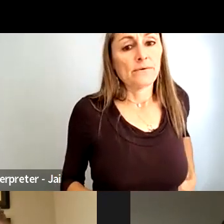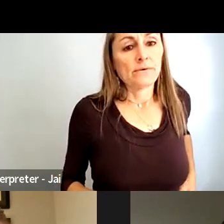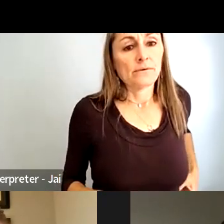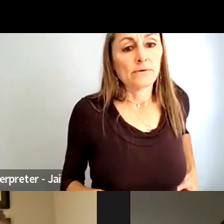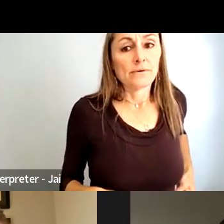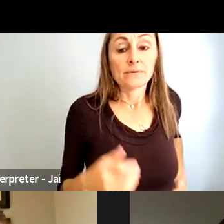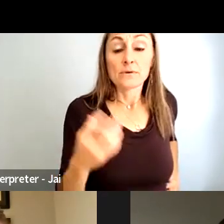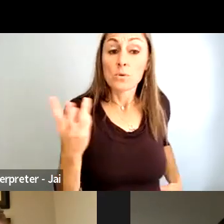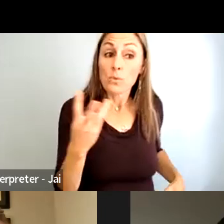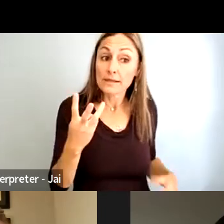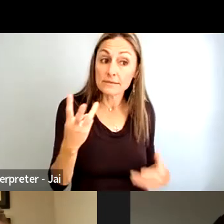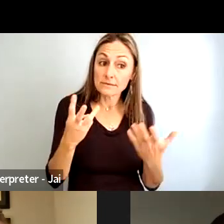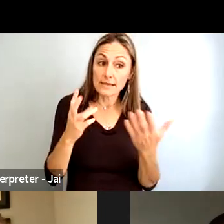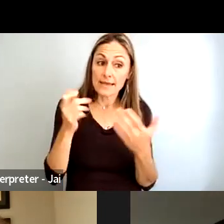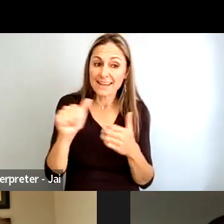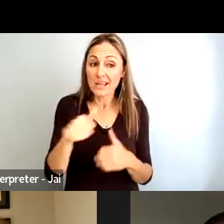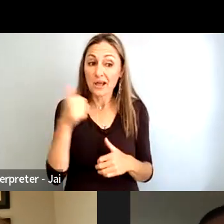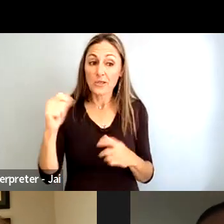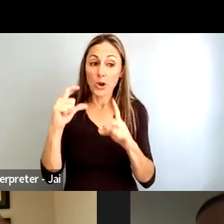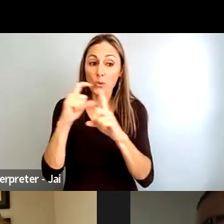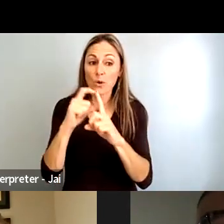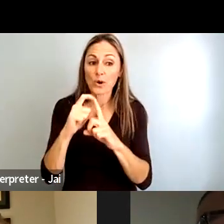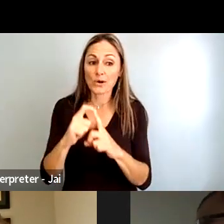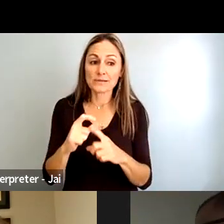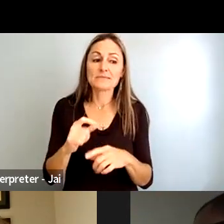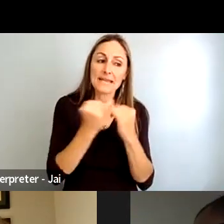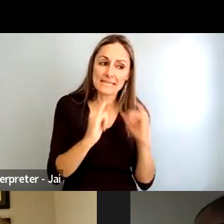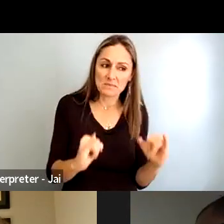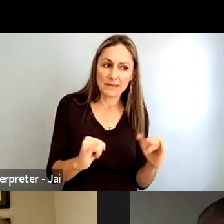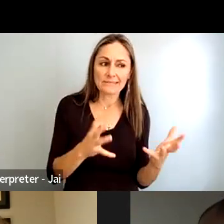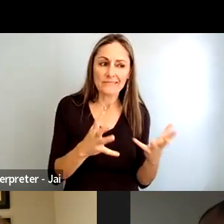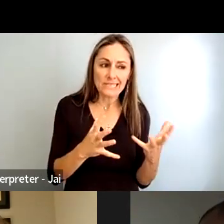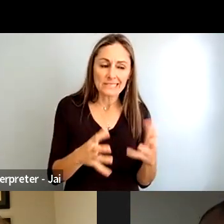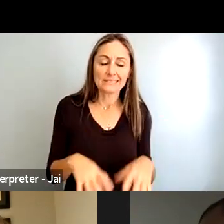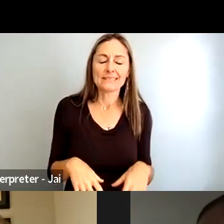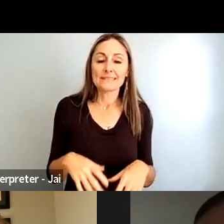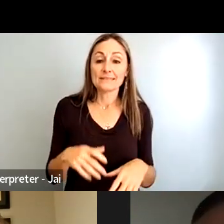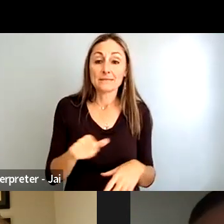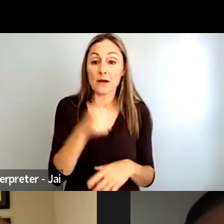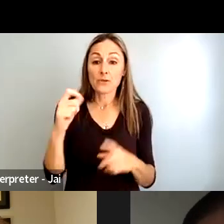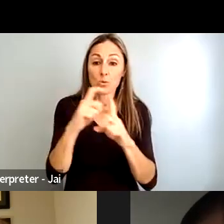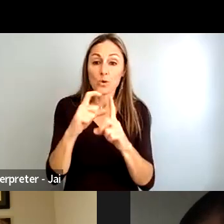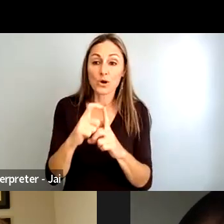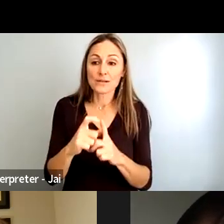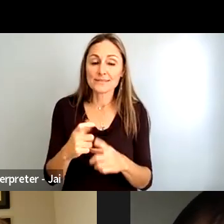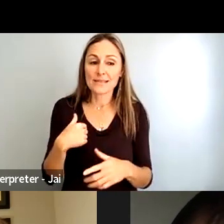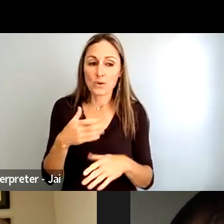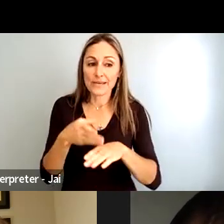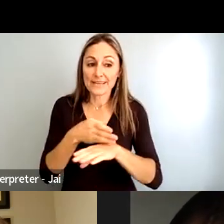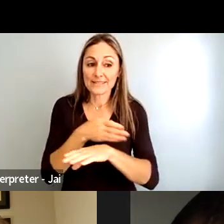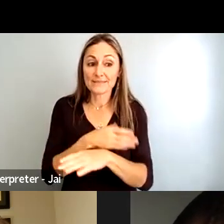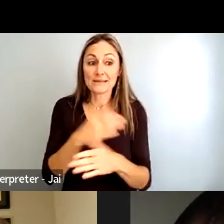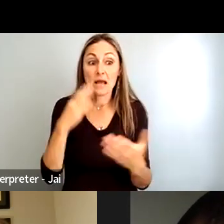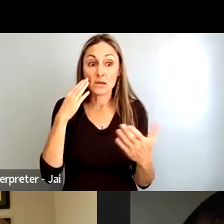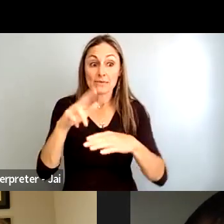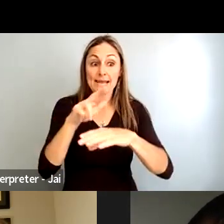Wednesday, what about any other words besides independence that you can think of that we could do a better? I know that on the